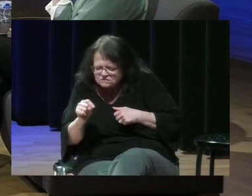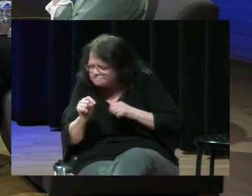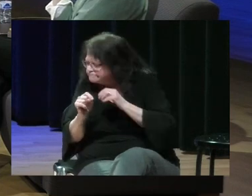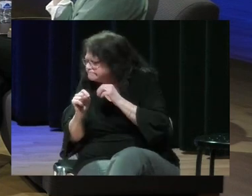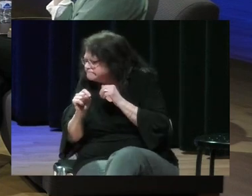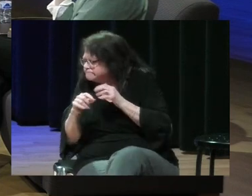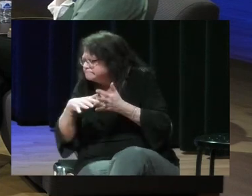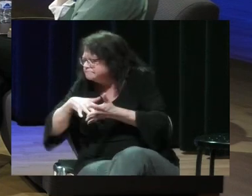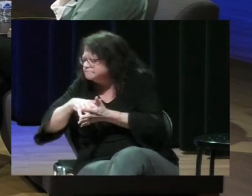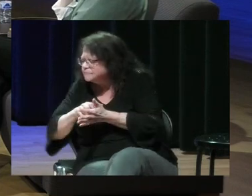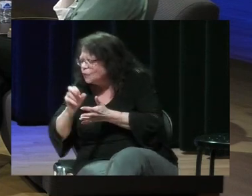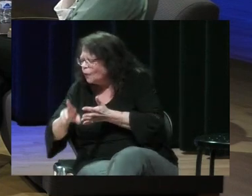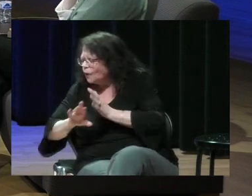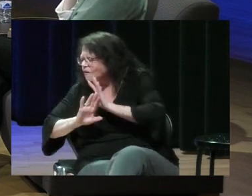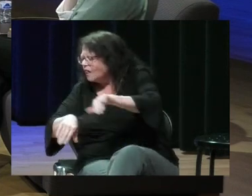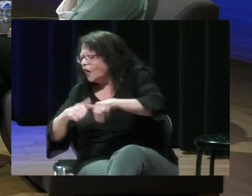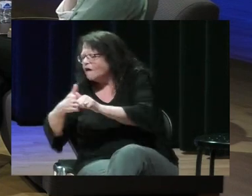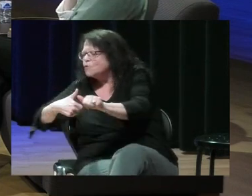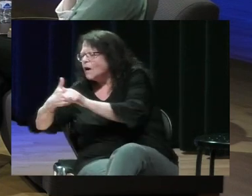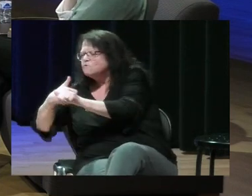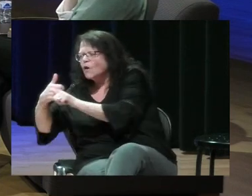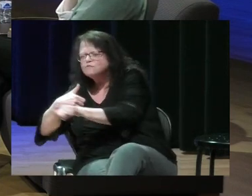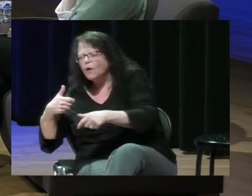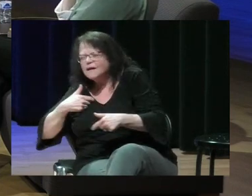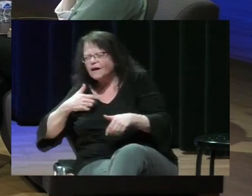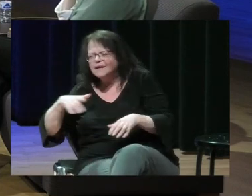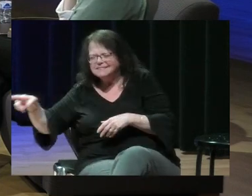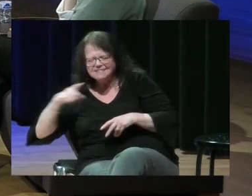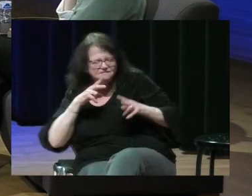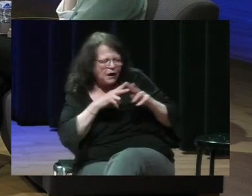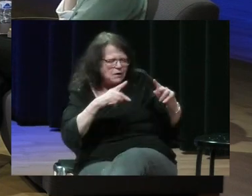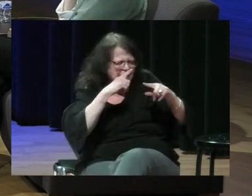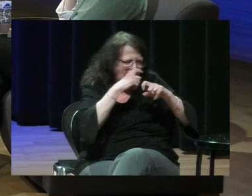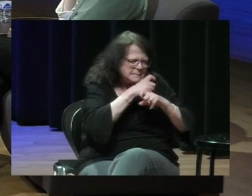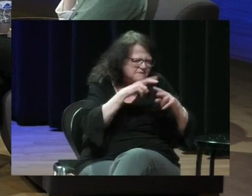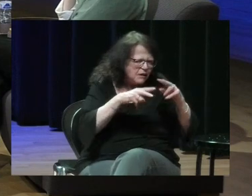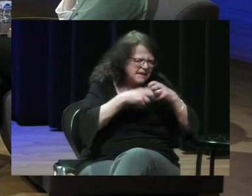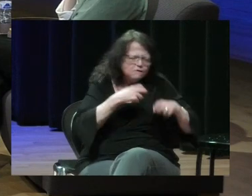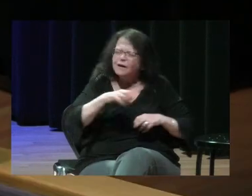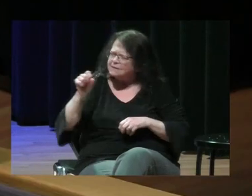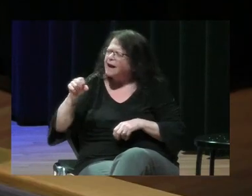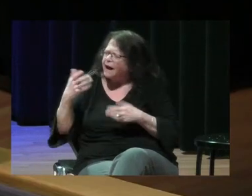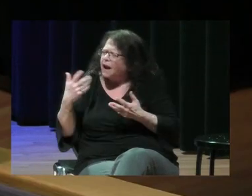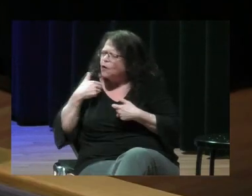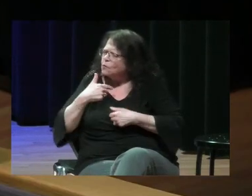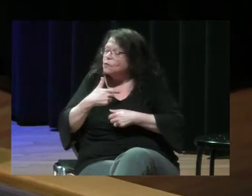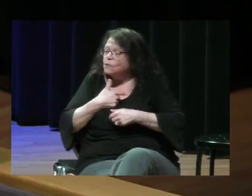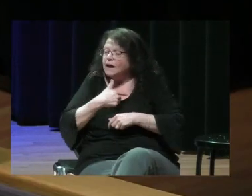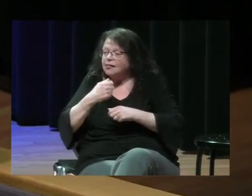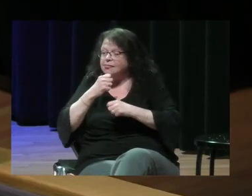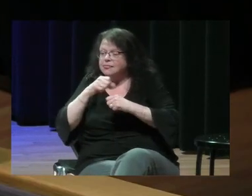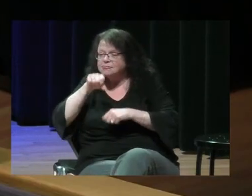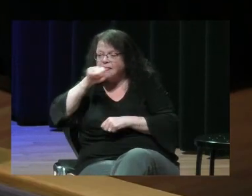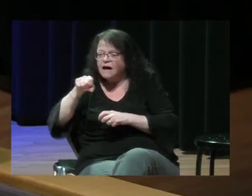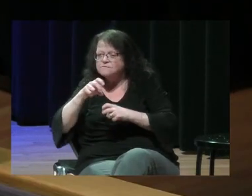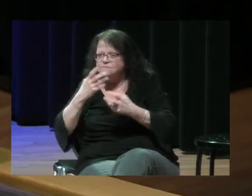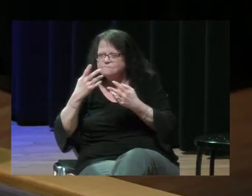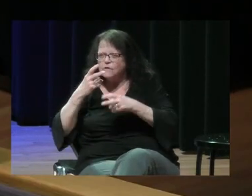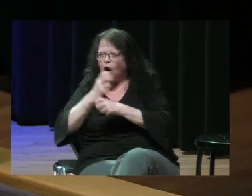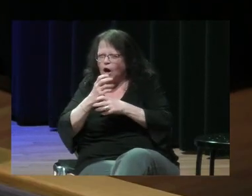conversation. I'm very difficult. Yeah, we love it. We love hard things. We love hard questions. We love hard issues. Like, we're